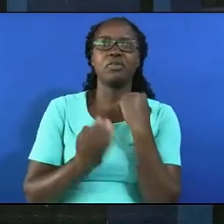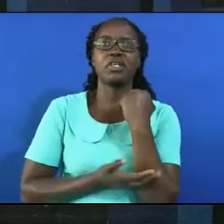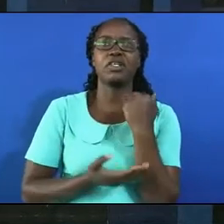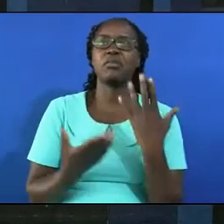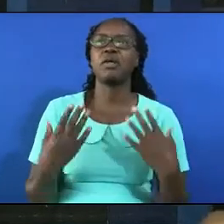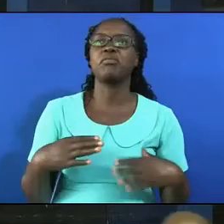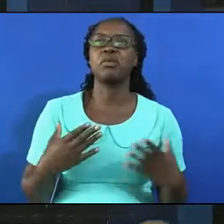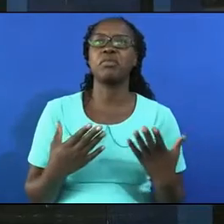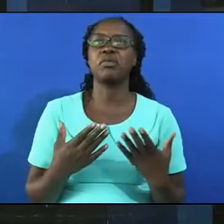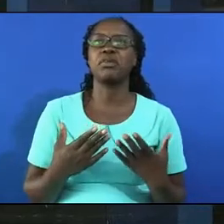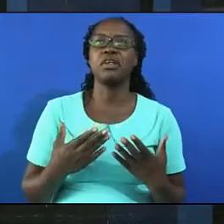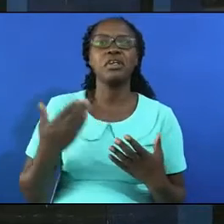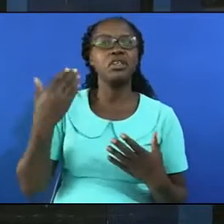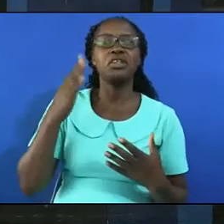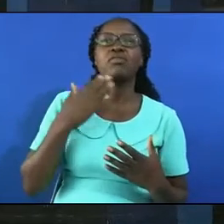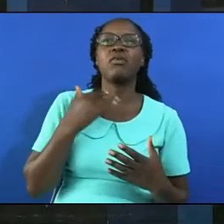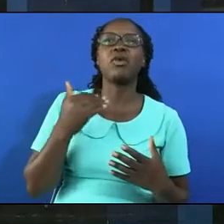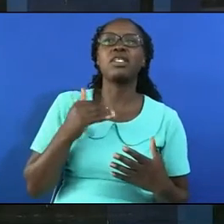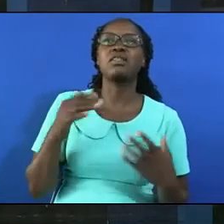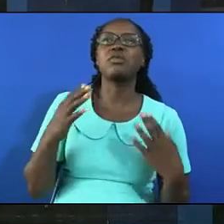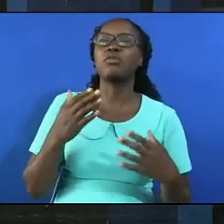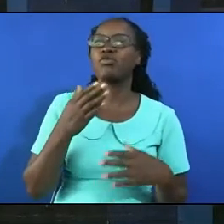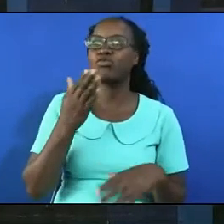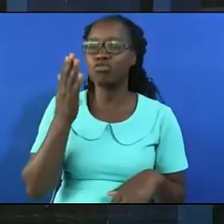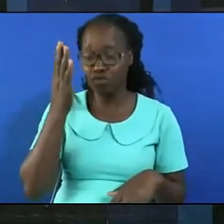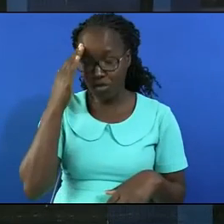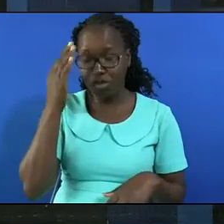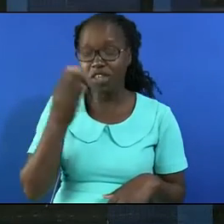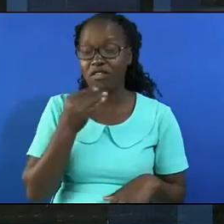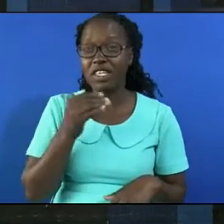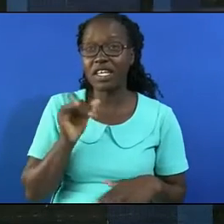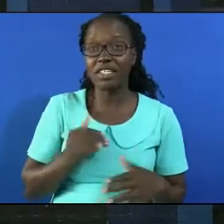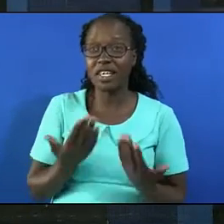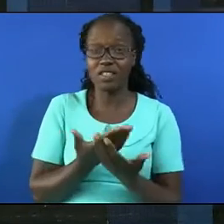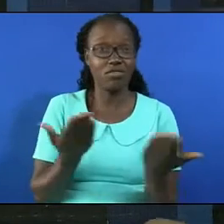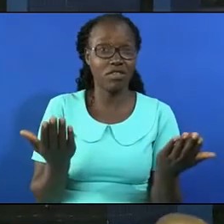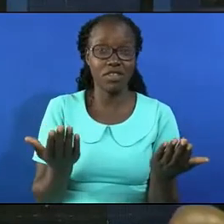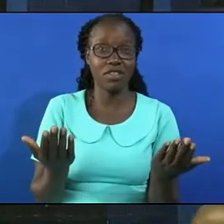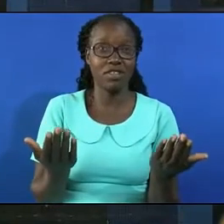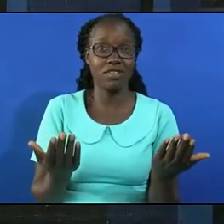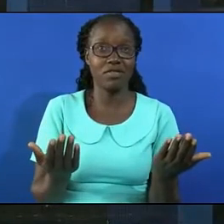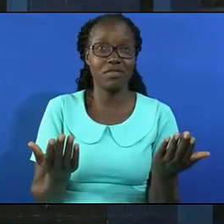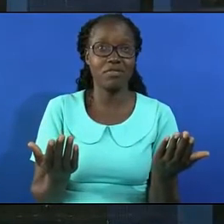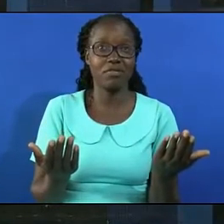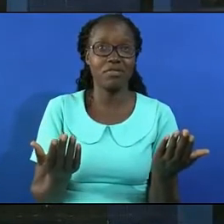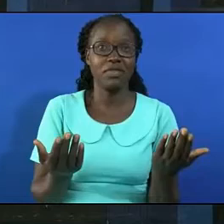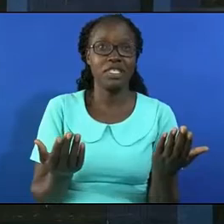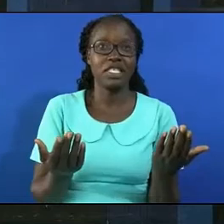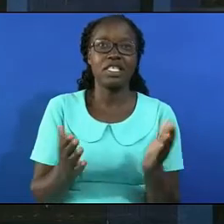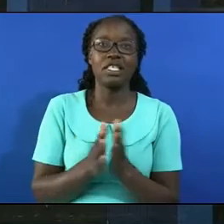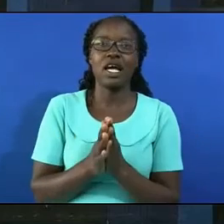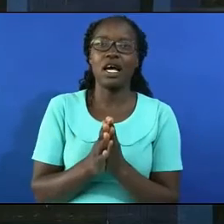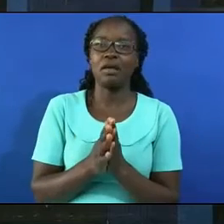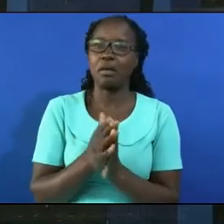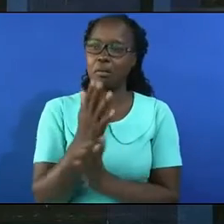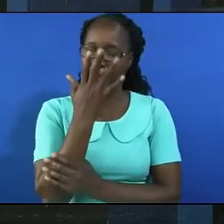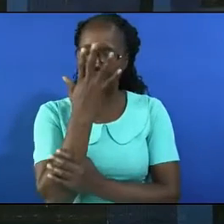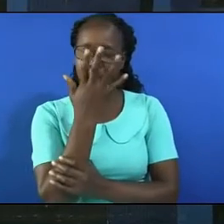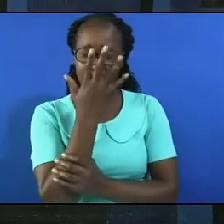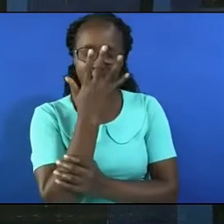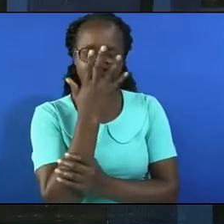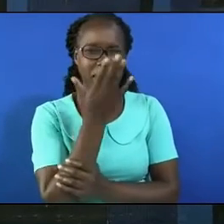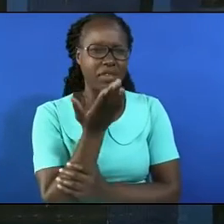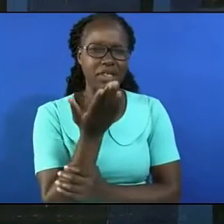by people you will never want anyone to know they are father of your child. So you go around in embarrassment.